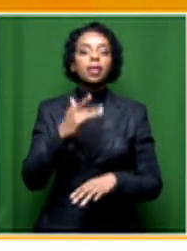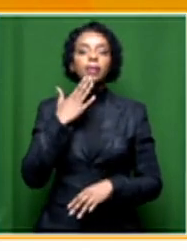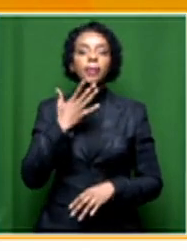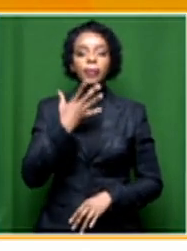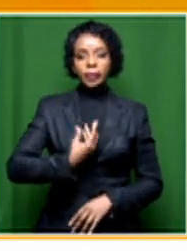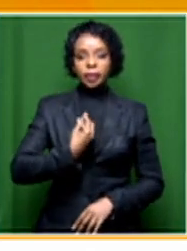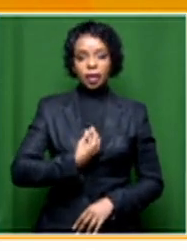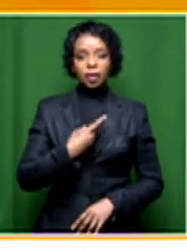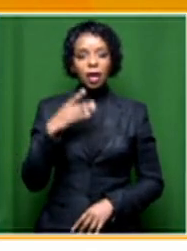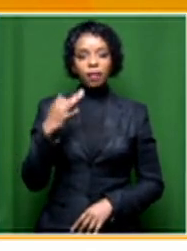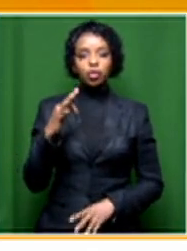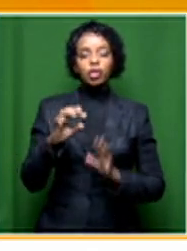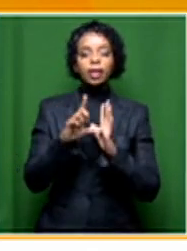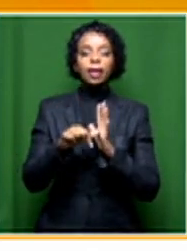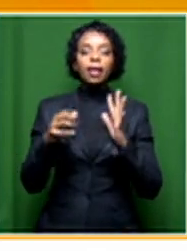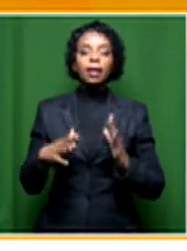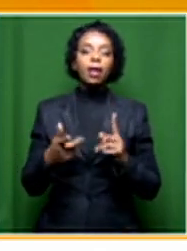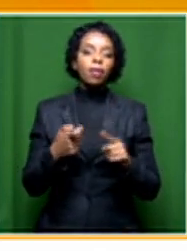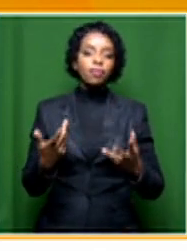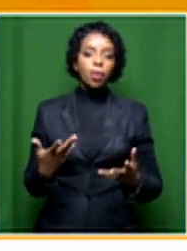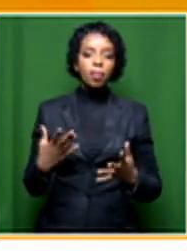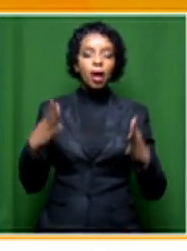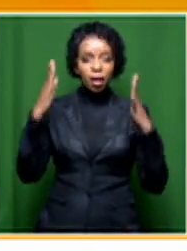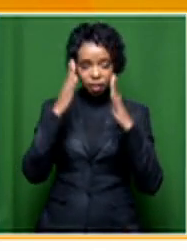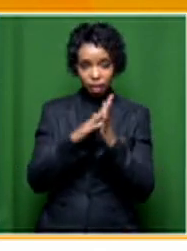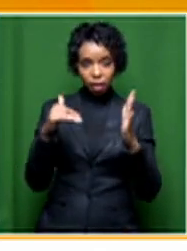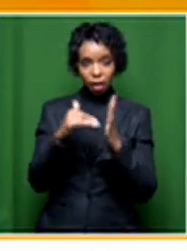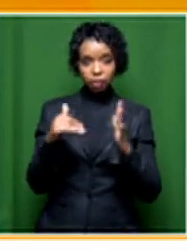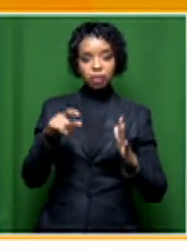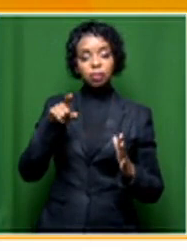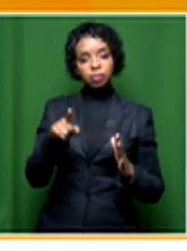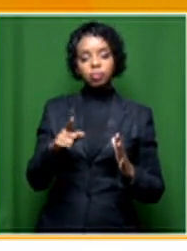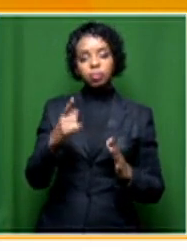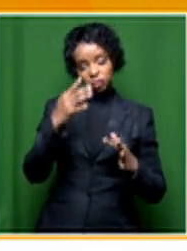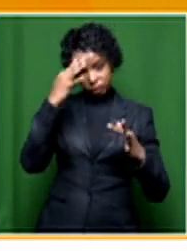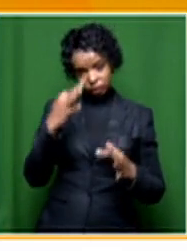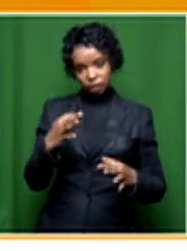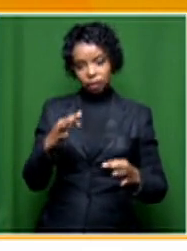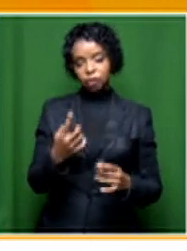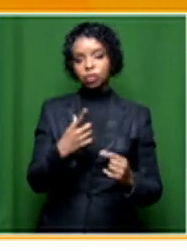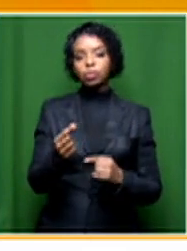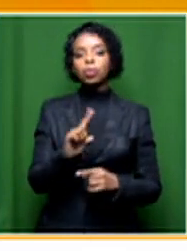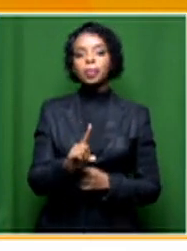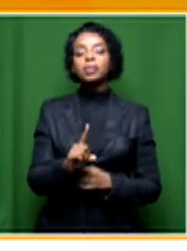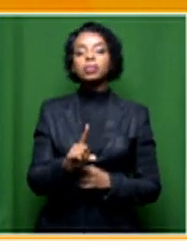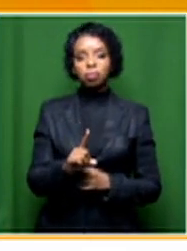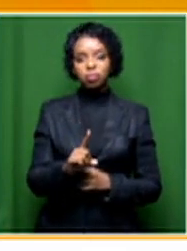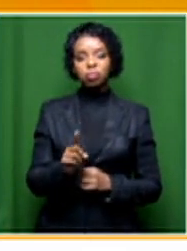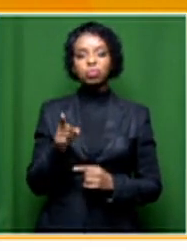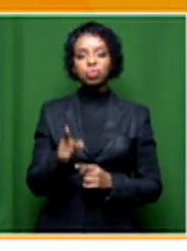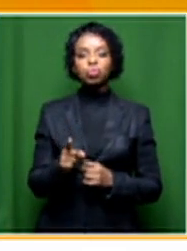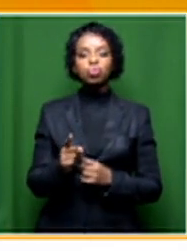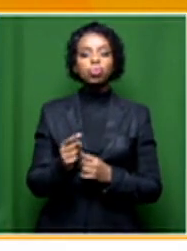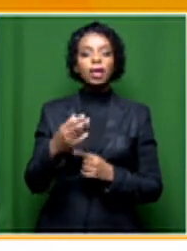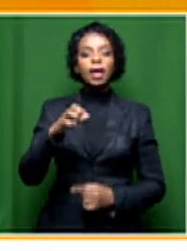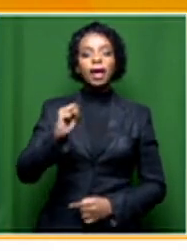and fashion designer from the Netherlands so much that he decided to start a Sheltersuit, I should say,